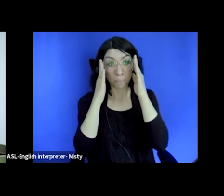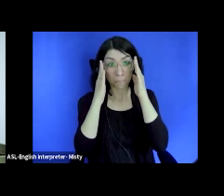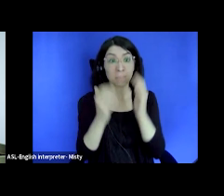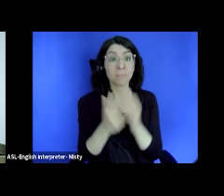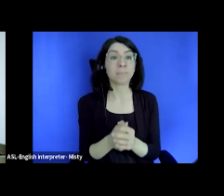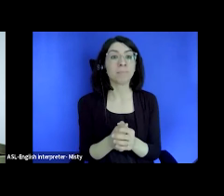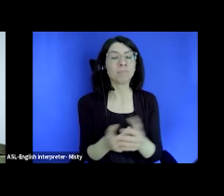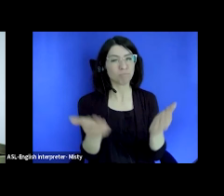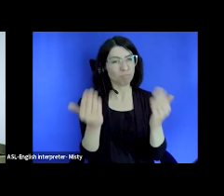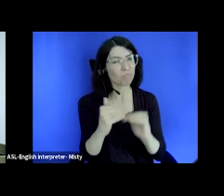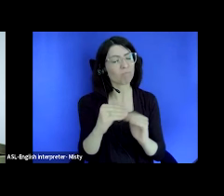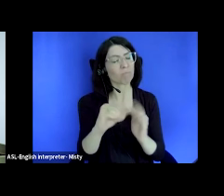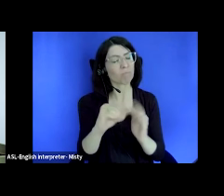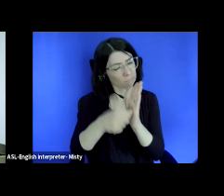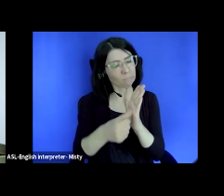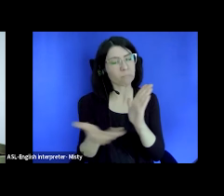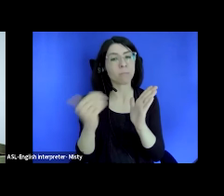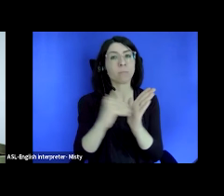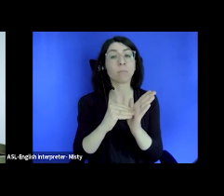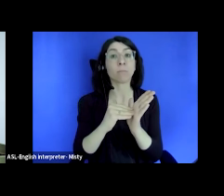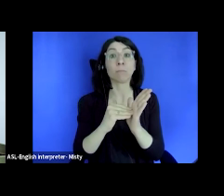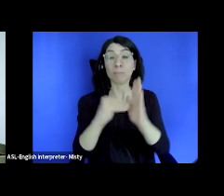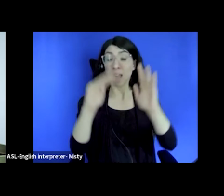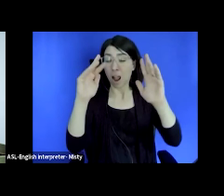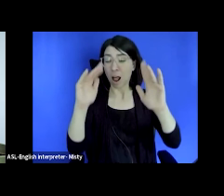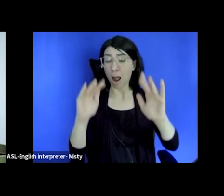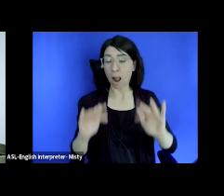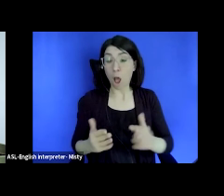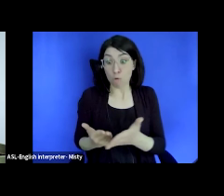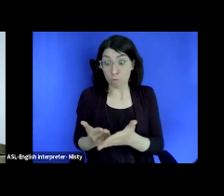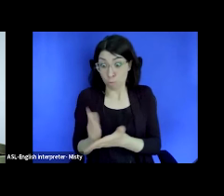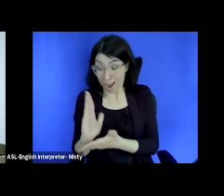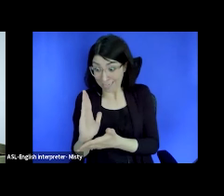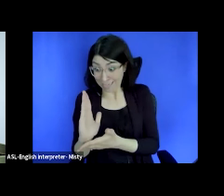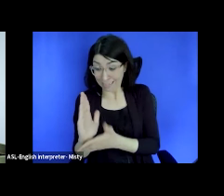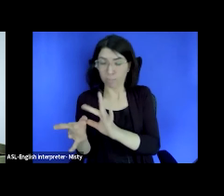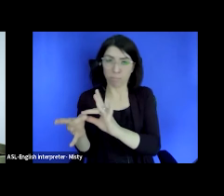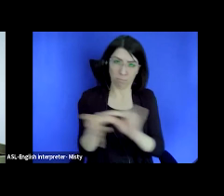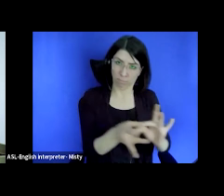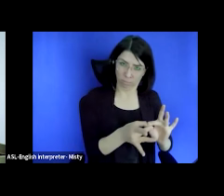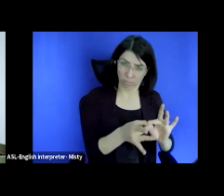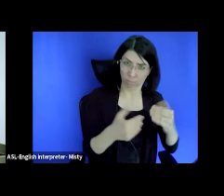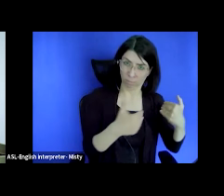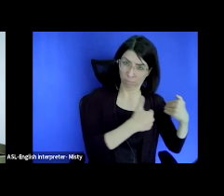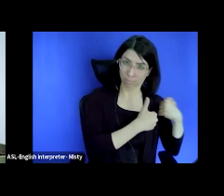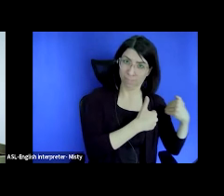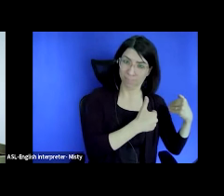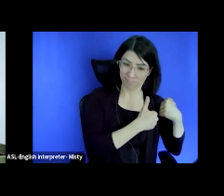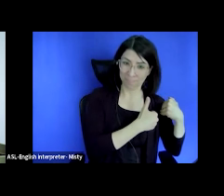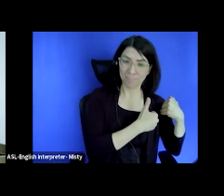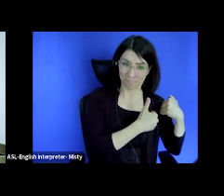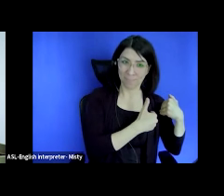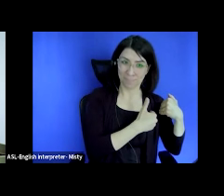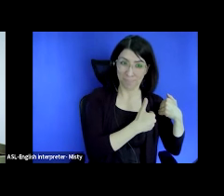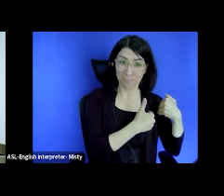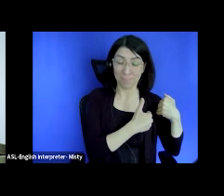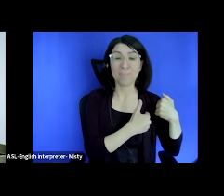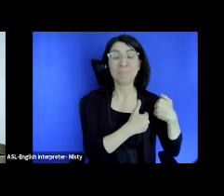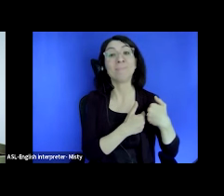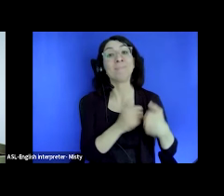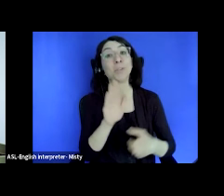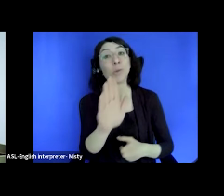will reiterate it, an important part of these rights is that they come linked with responsibilities. You will notice the first point says you have the right to your own